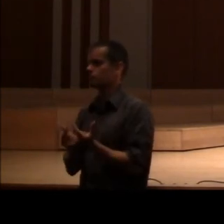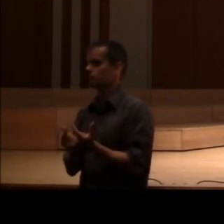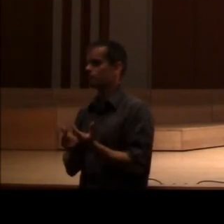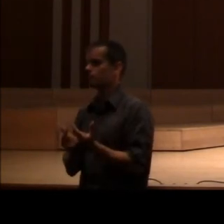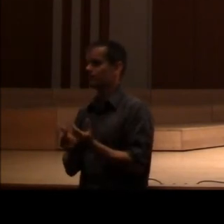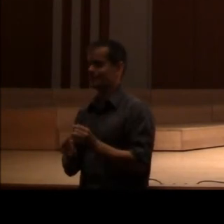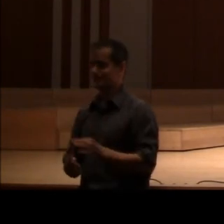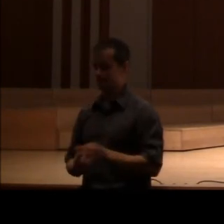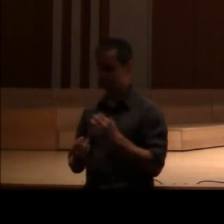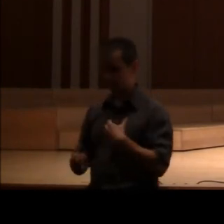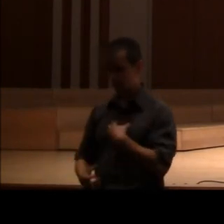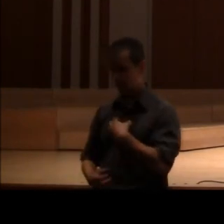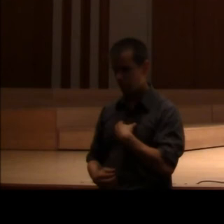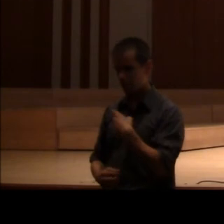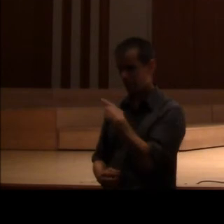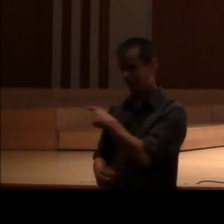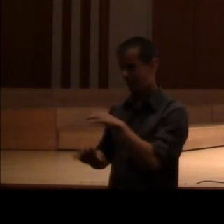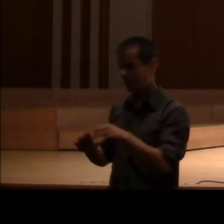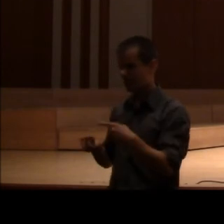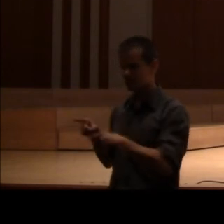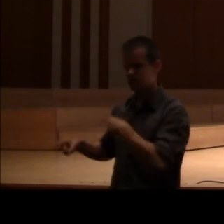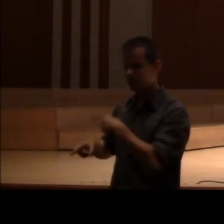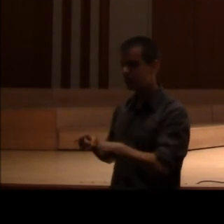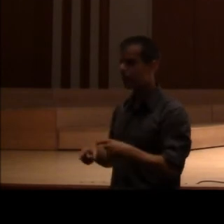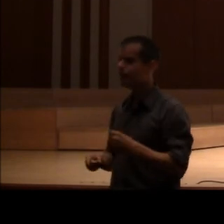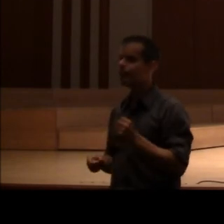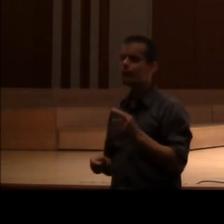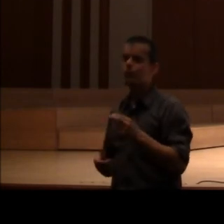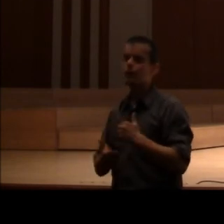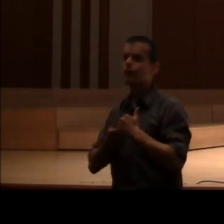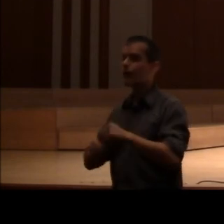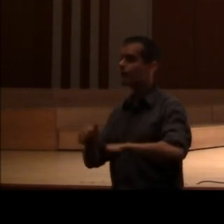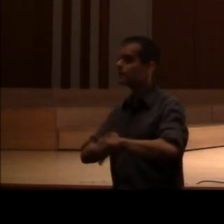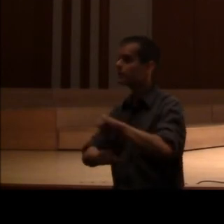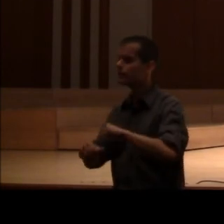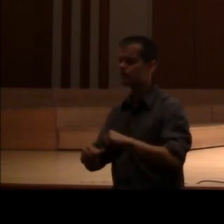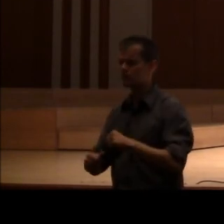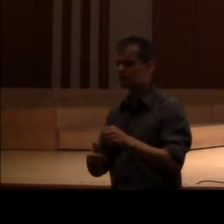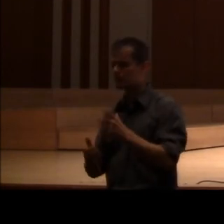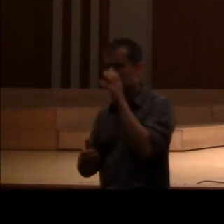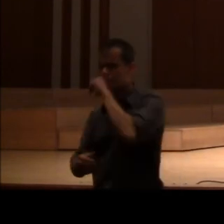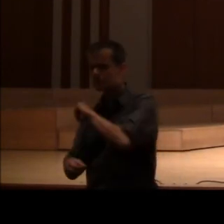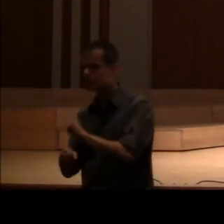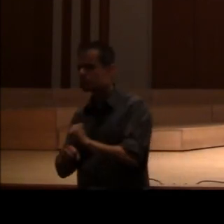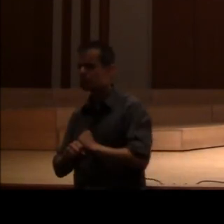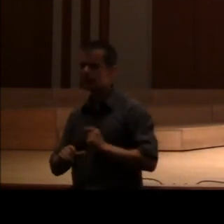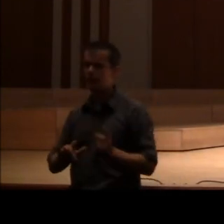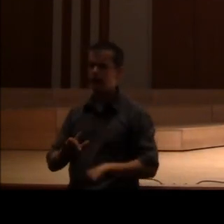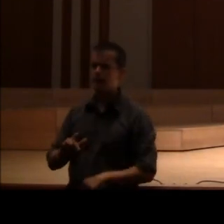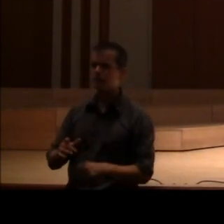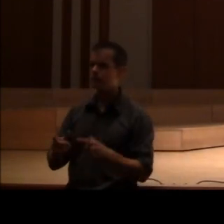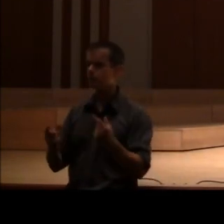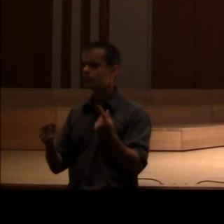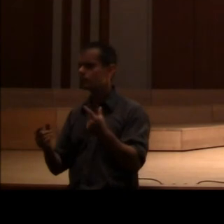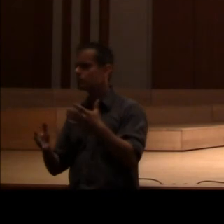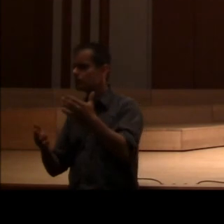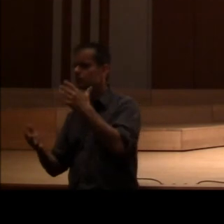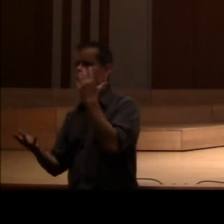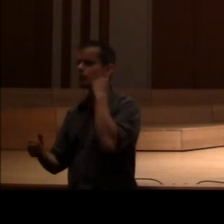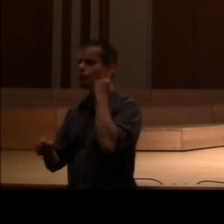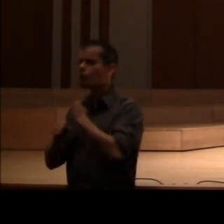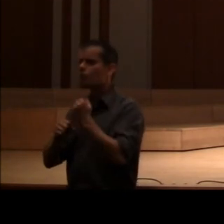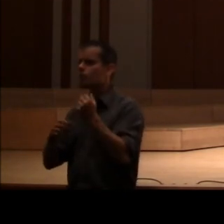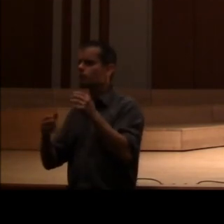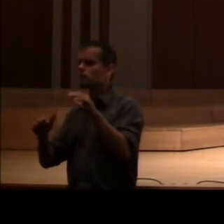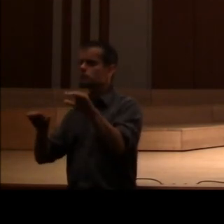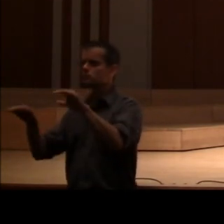about what's been going on in class, or they just want to help each other out post-homework, what's been going on for people who are absent. It's been really nifty, and it